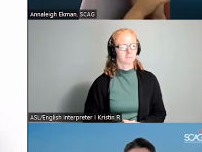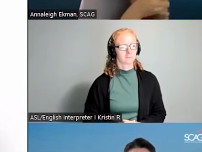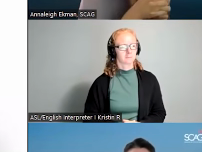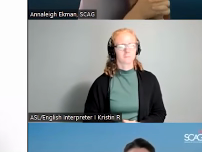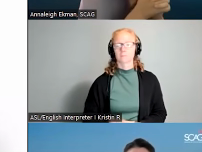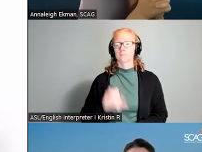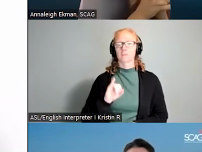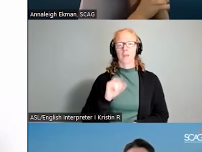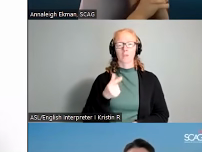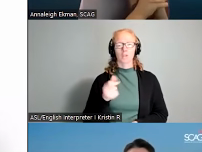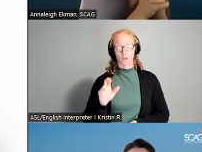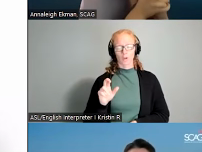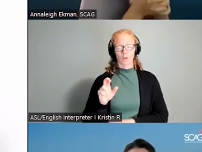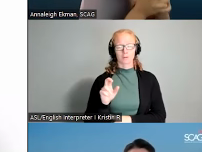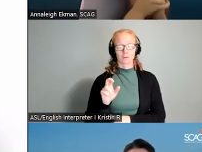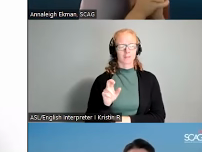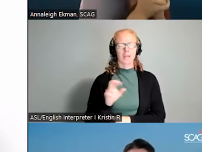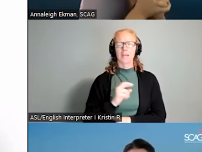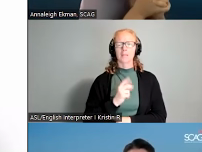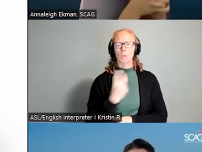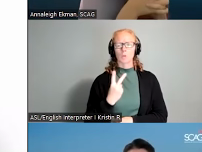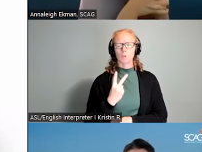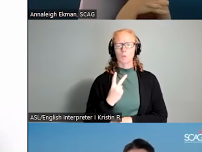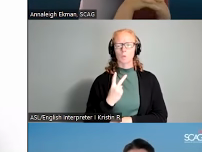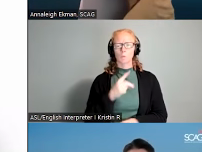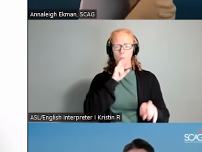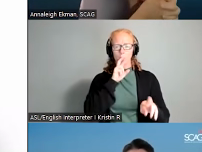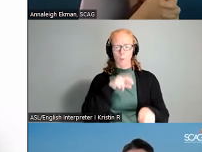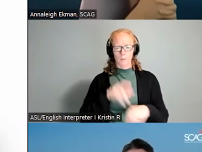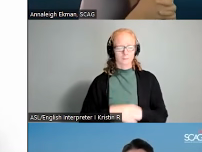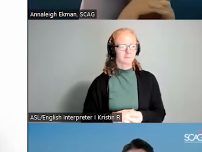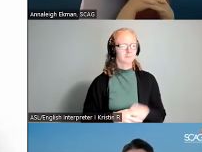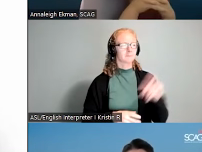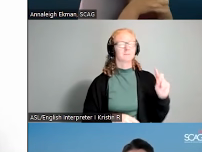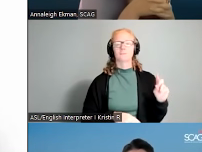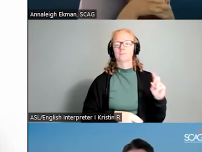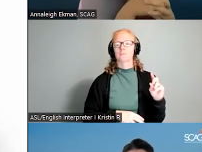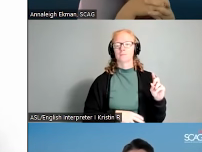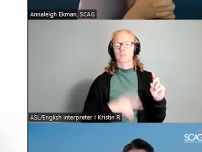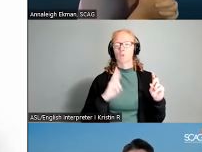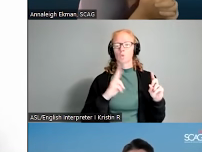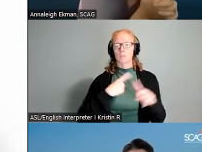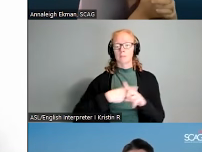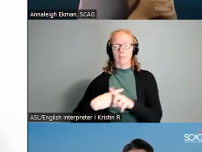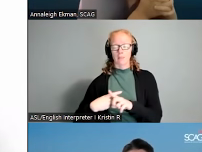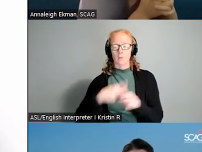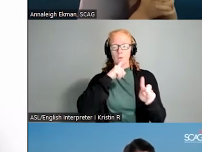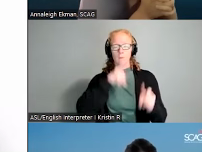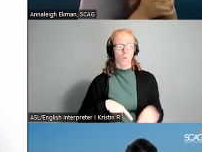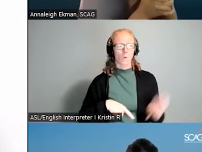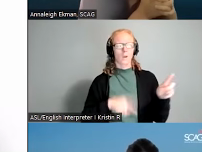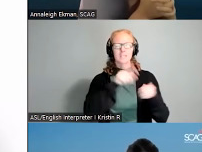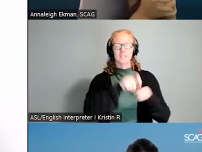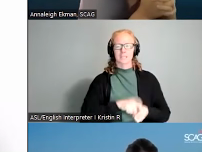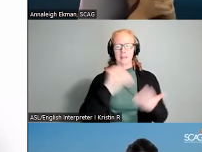IGR also publishes a couple of reports. The bi-monthly report is on the SCAG website. It includes a detailed list of all the notices that